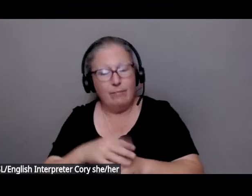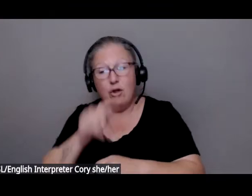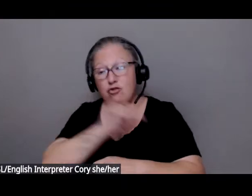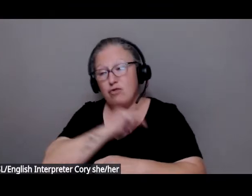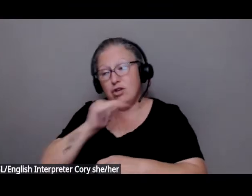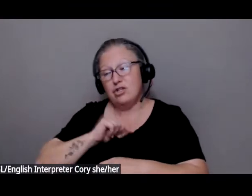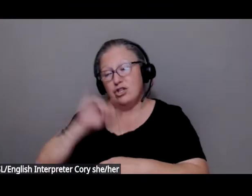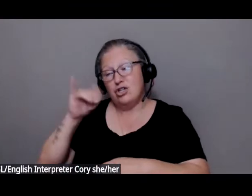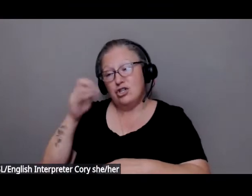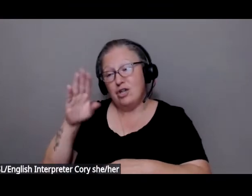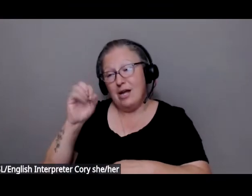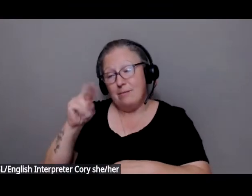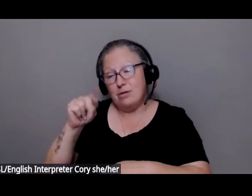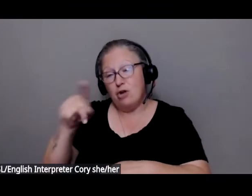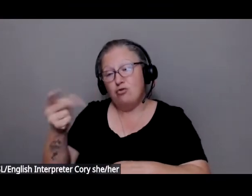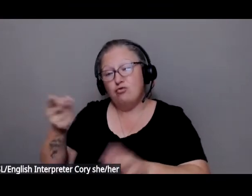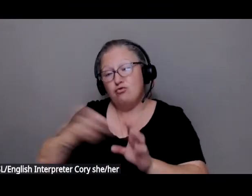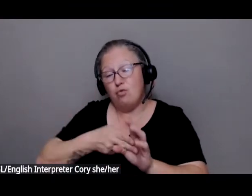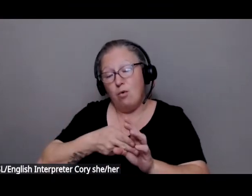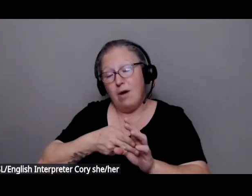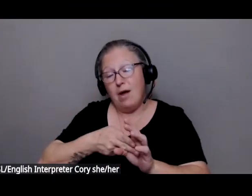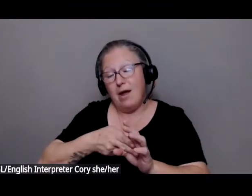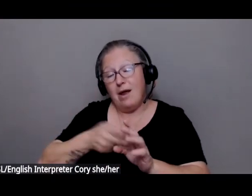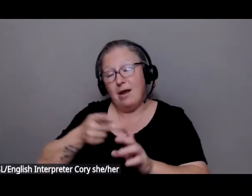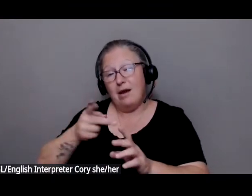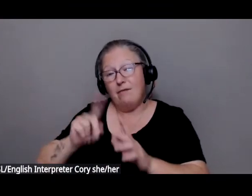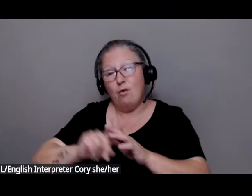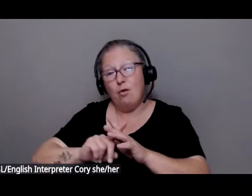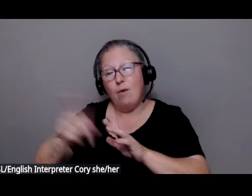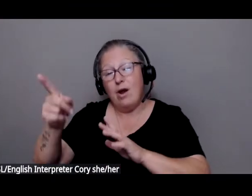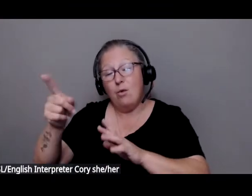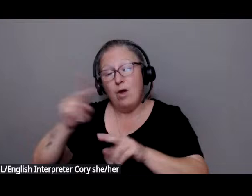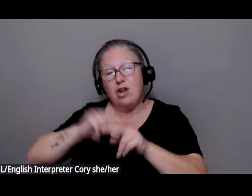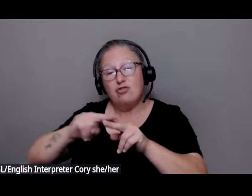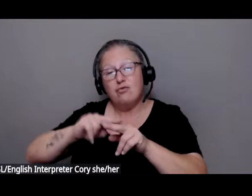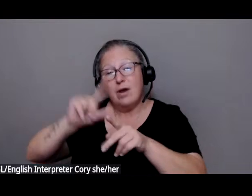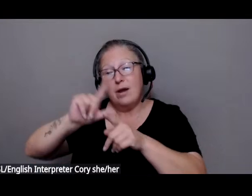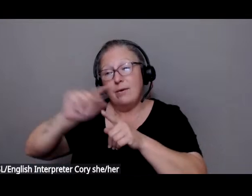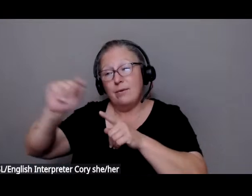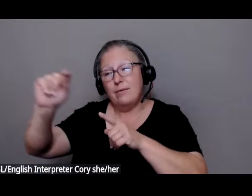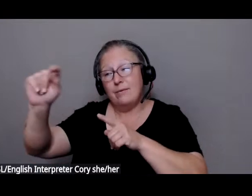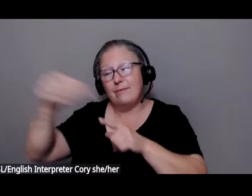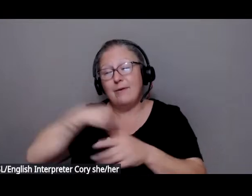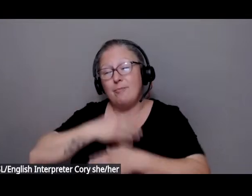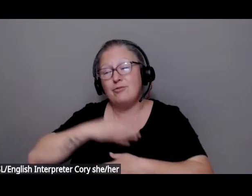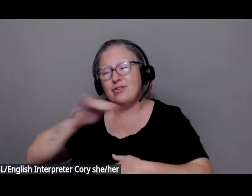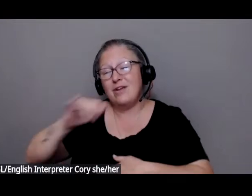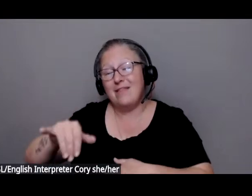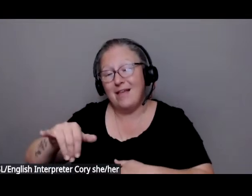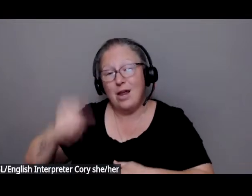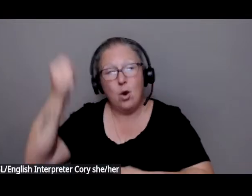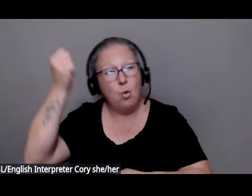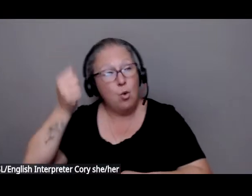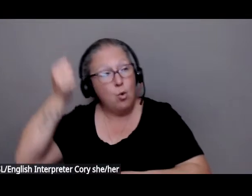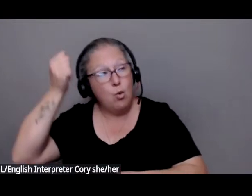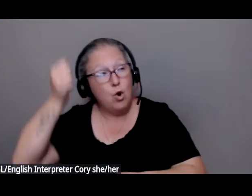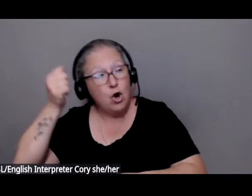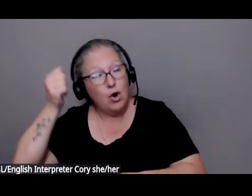joined the rest of this crew in a runaway freight train. I appreciate that.